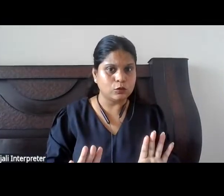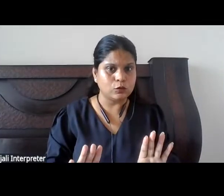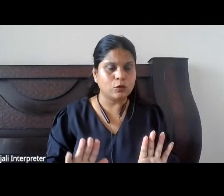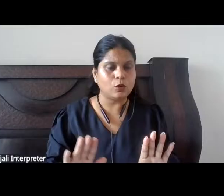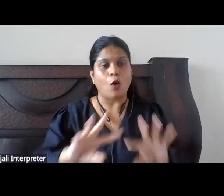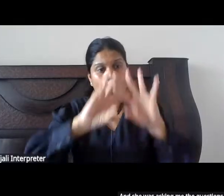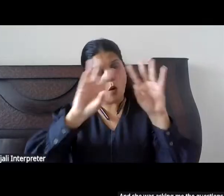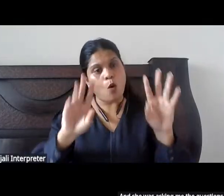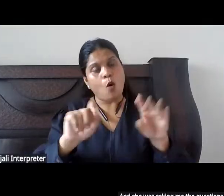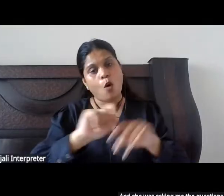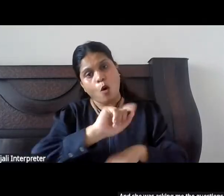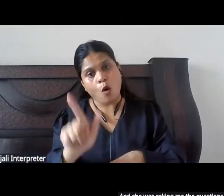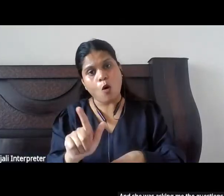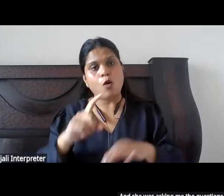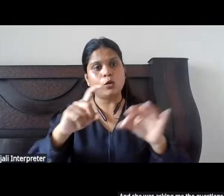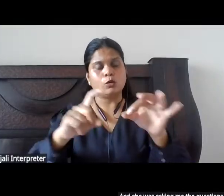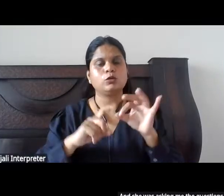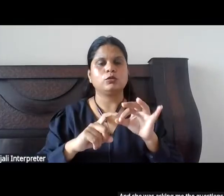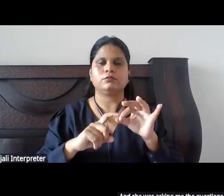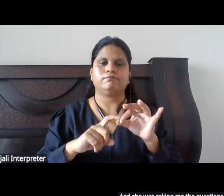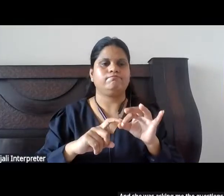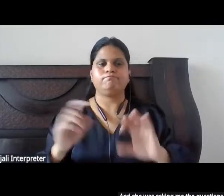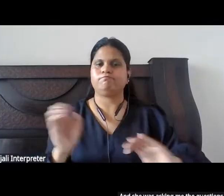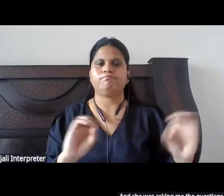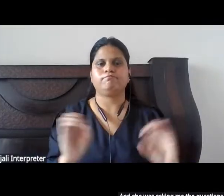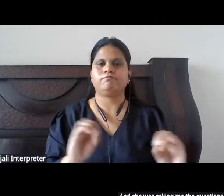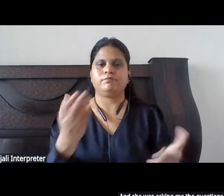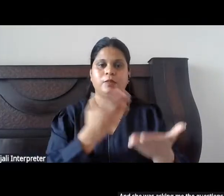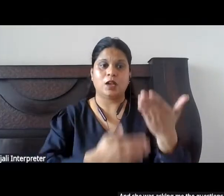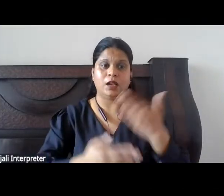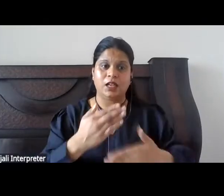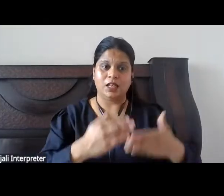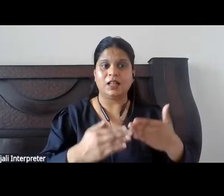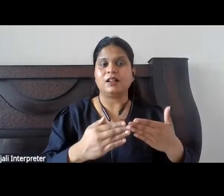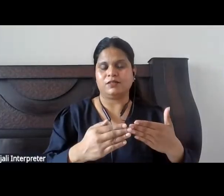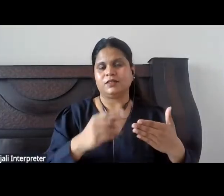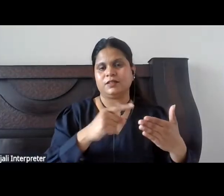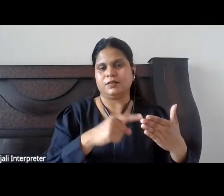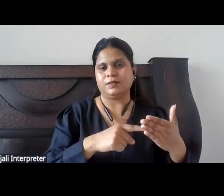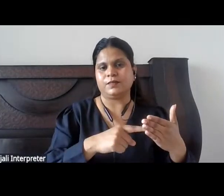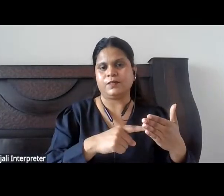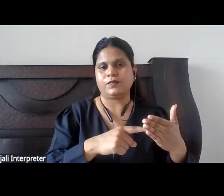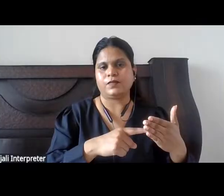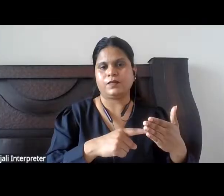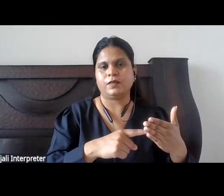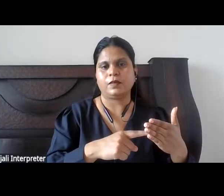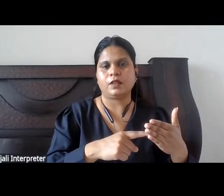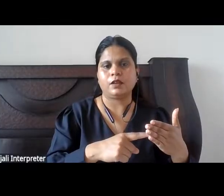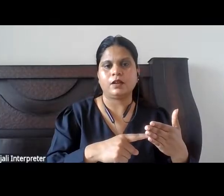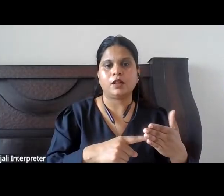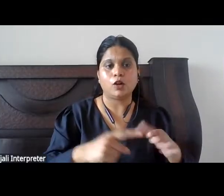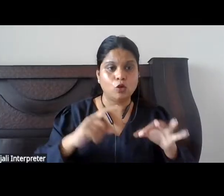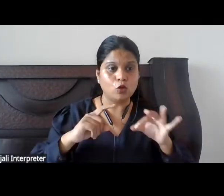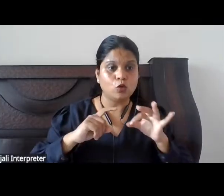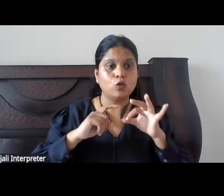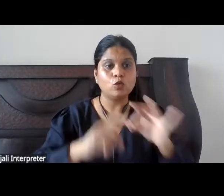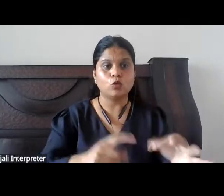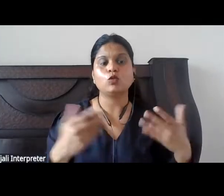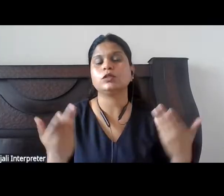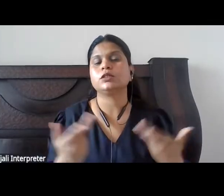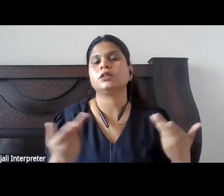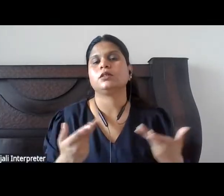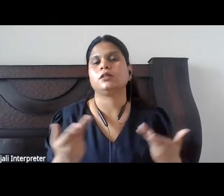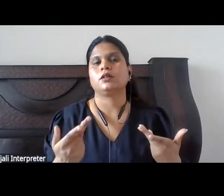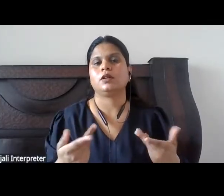questions. This is specific to disability census. So I was trying to see what are the questions in her app, and